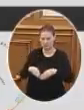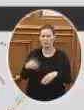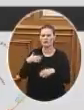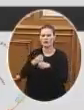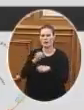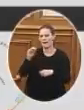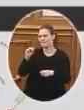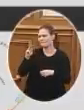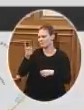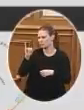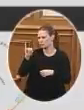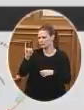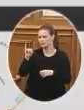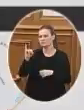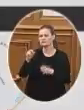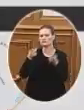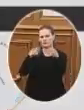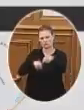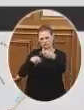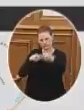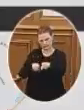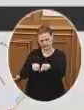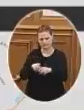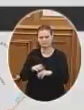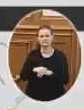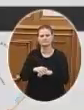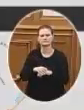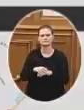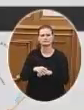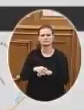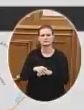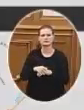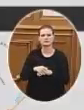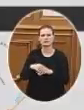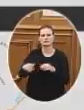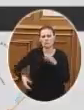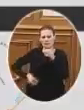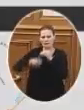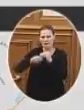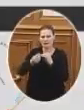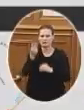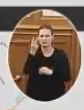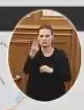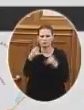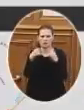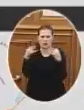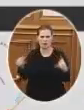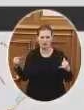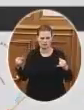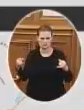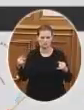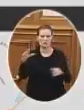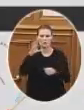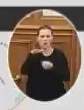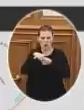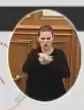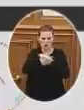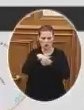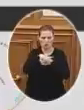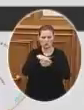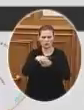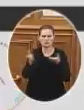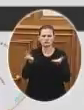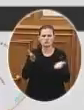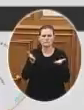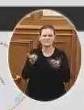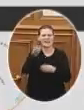cooperation, MTC's cooperation, and taking two lines, adding them to the network, and these lines would serve as local service lines that any San Franciscan